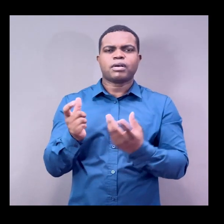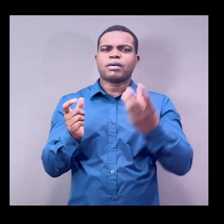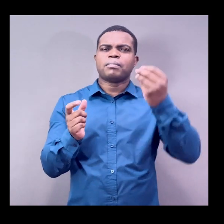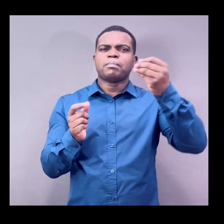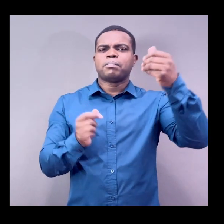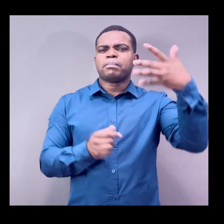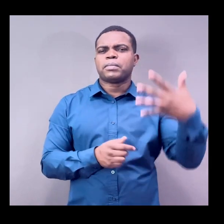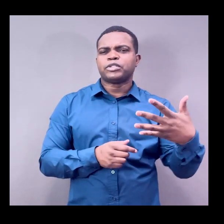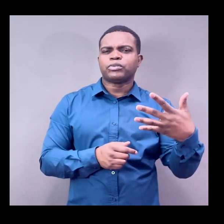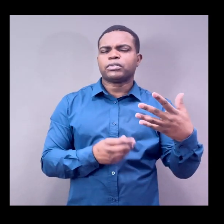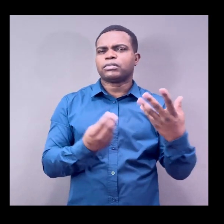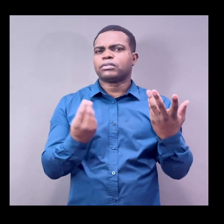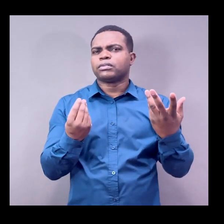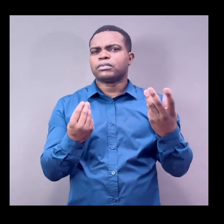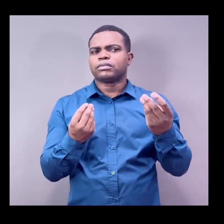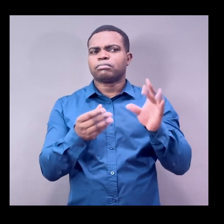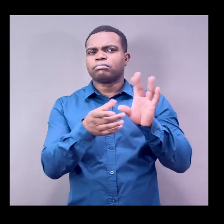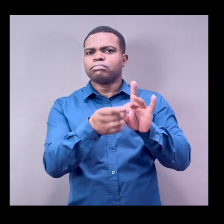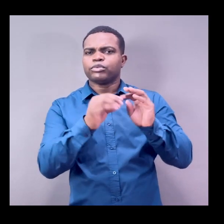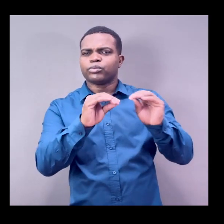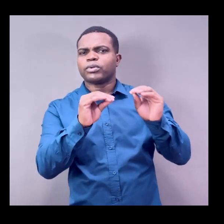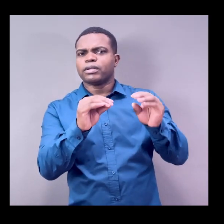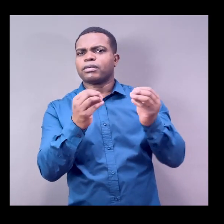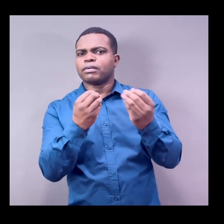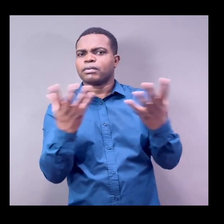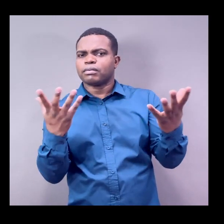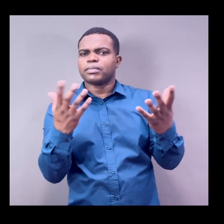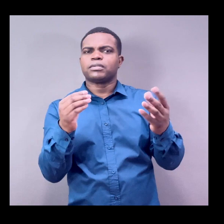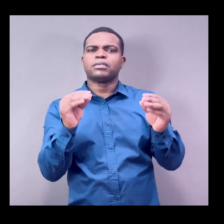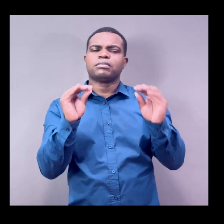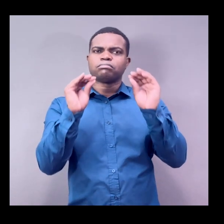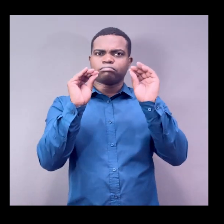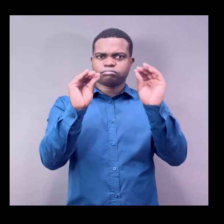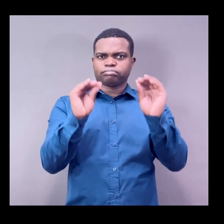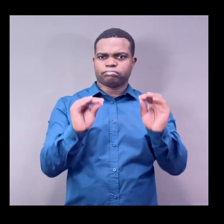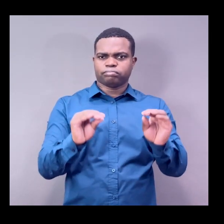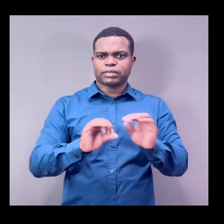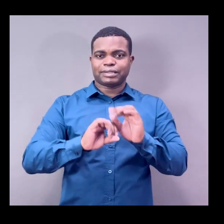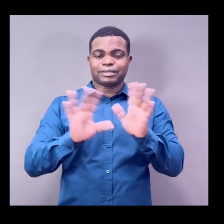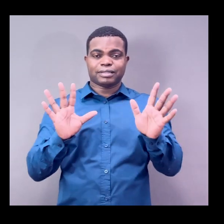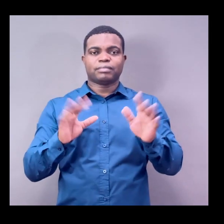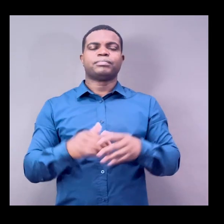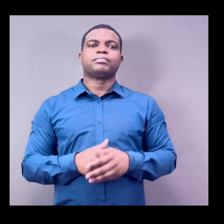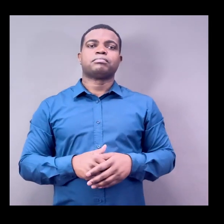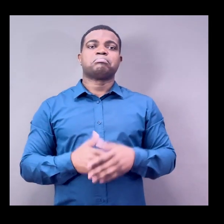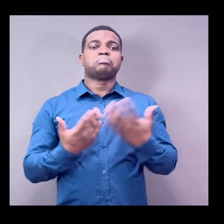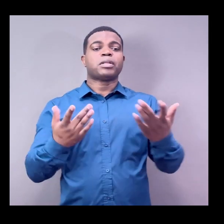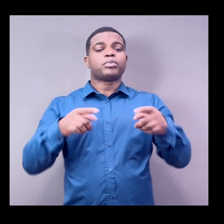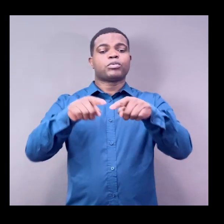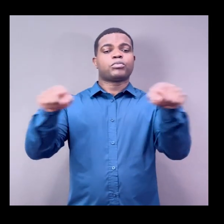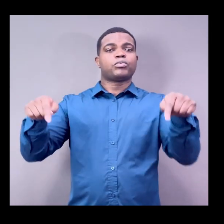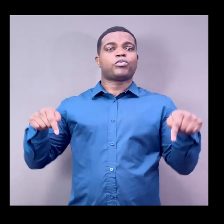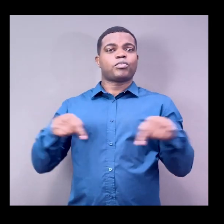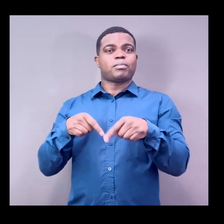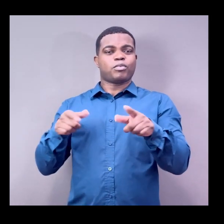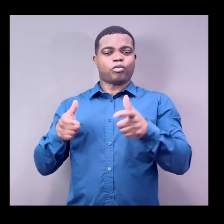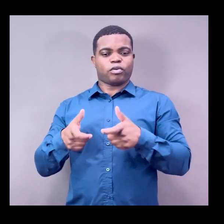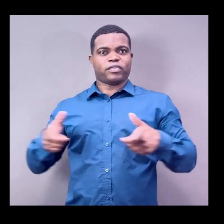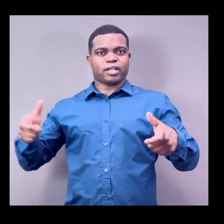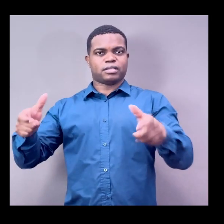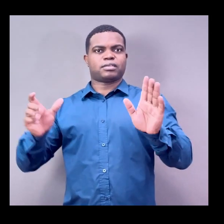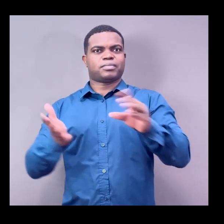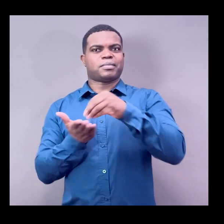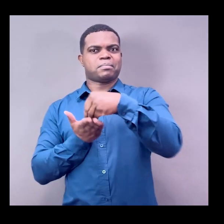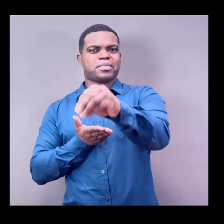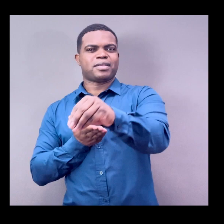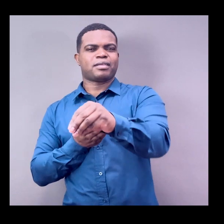So this is a budget for a training workshop. So conference room rental. So let's say you